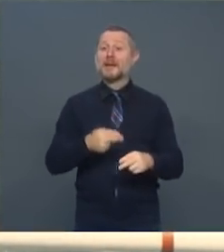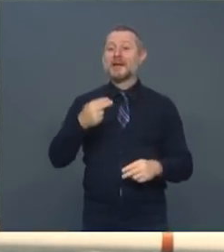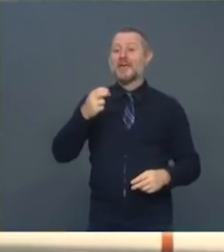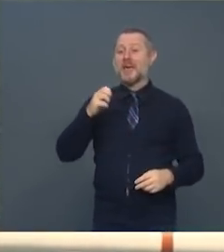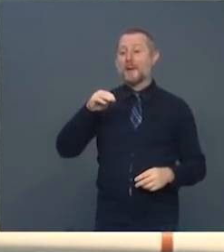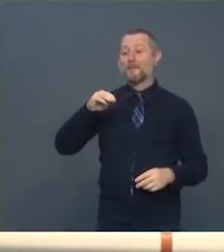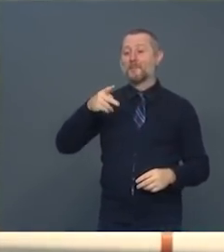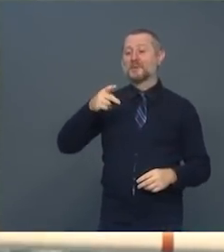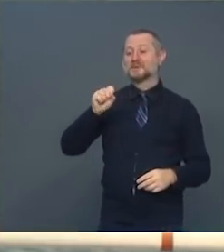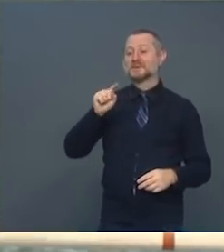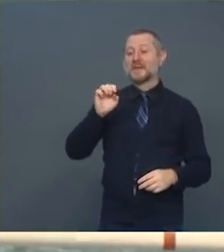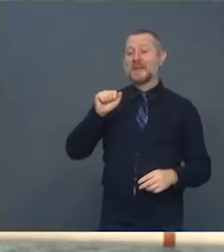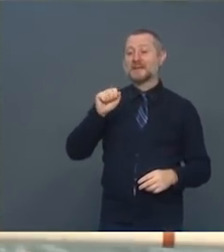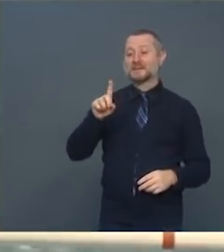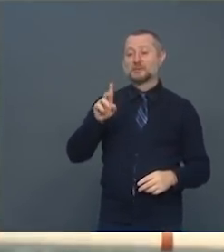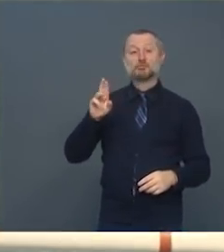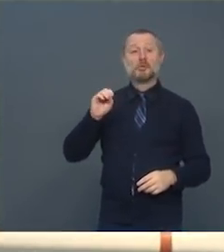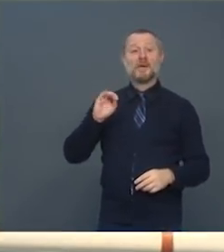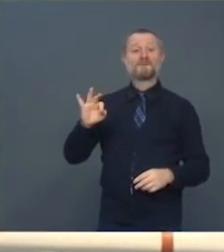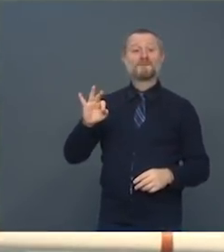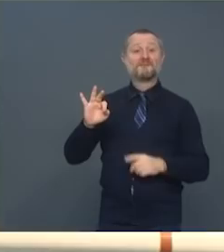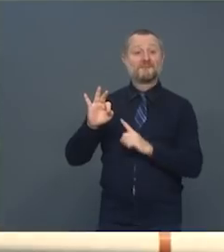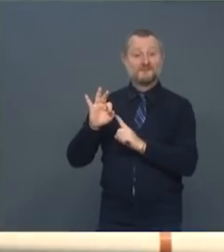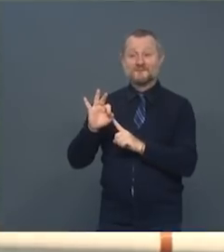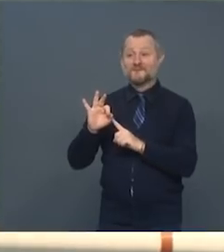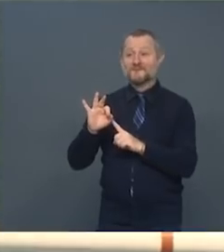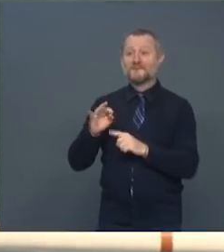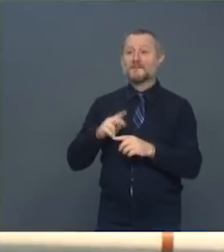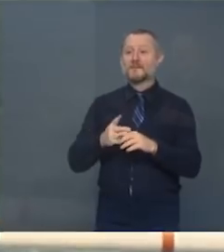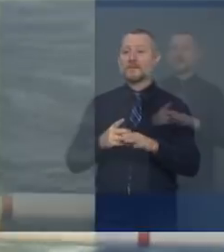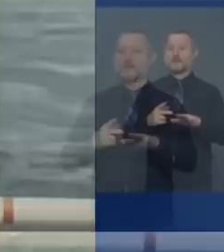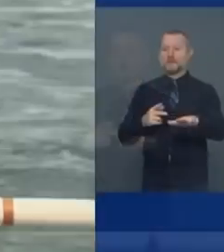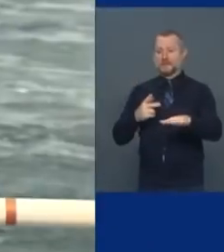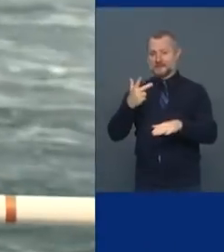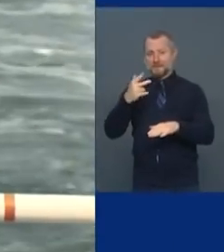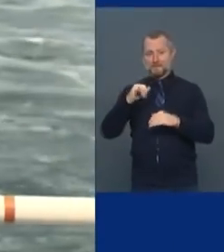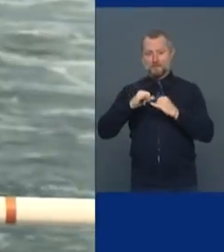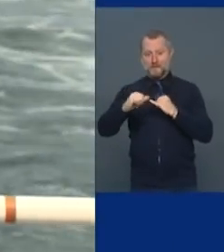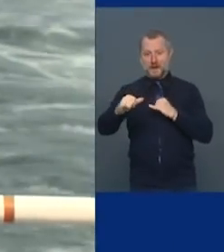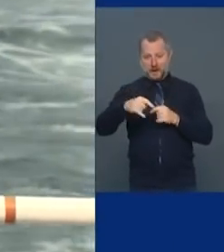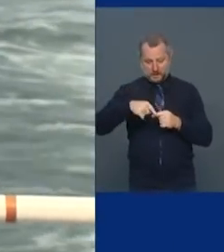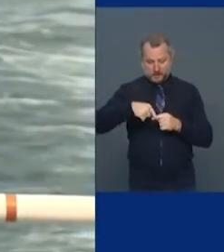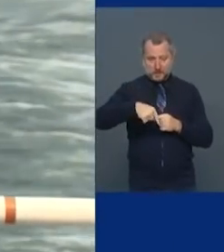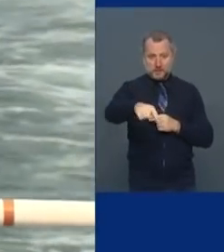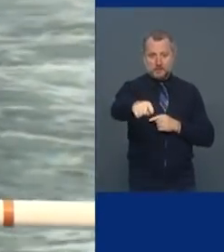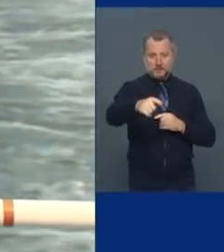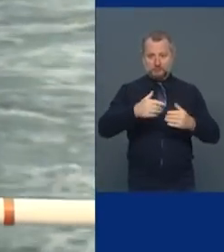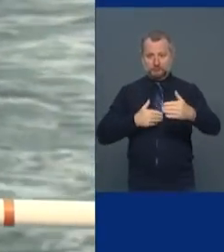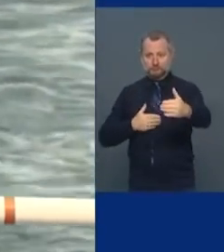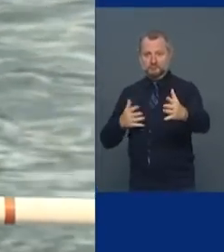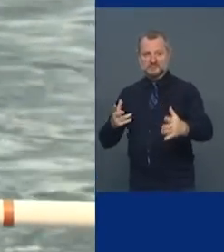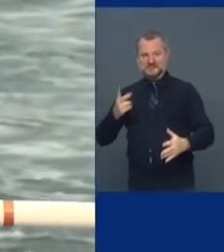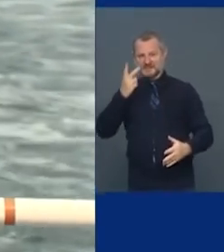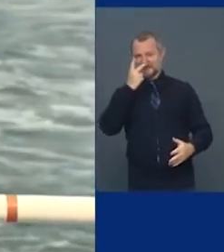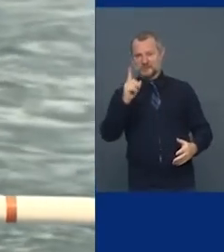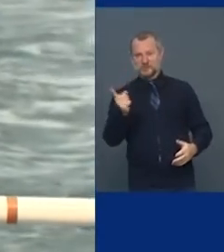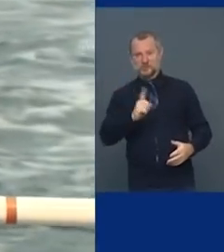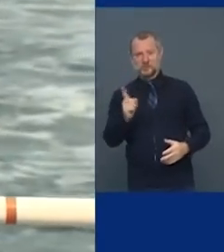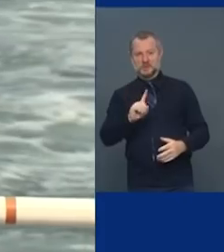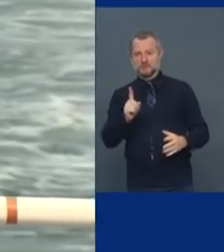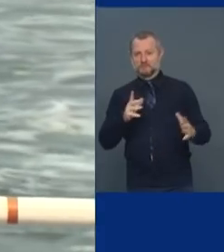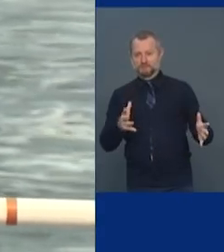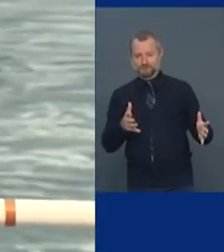offshore. I'm going to put this slide in motion here. You can see where we are at the Hempstead Reef.